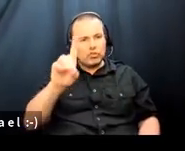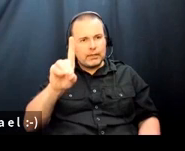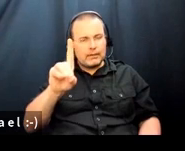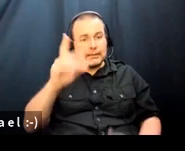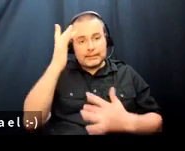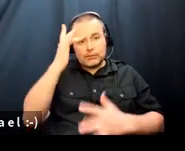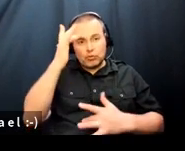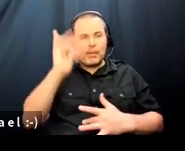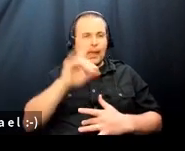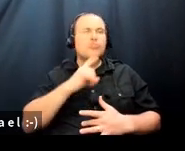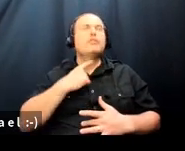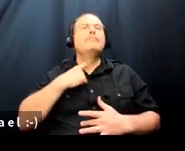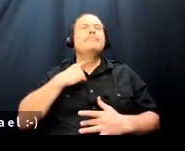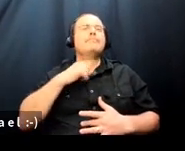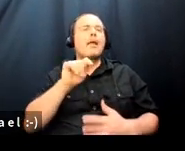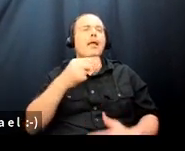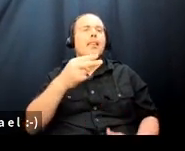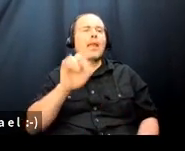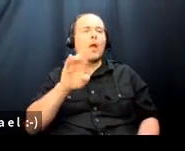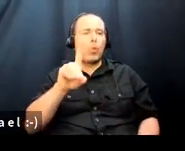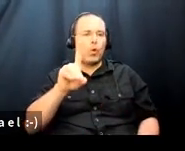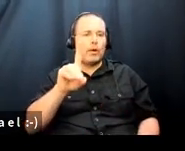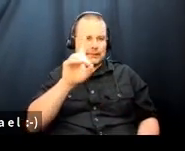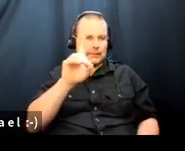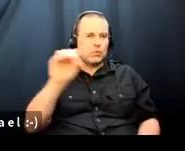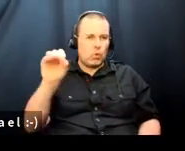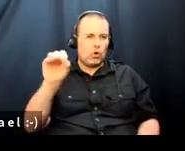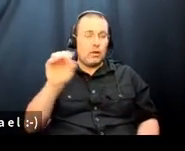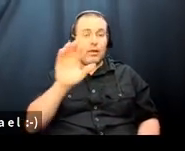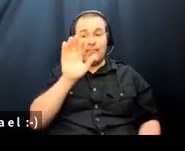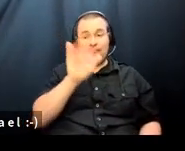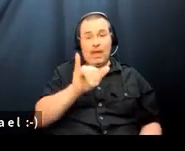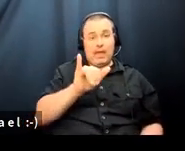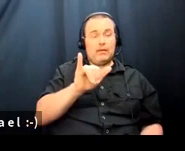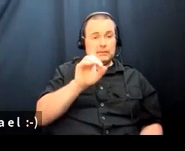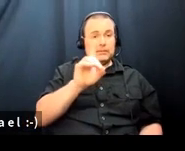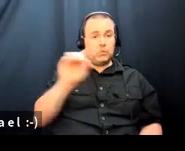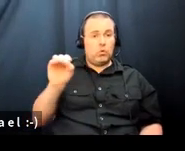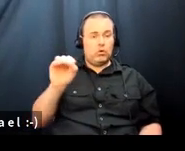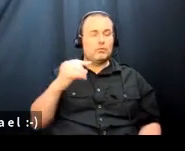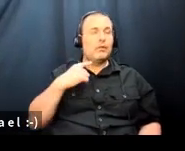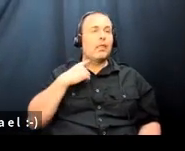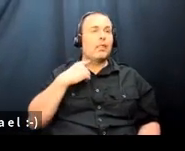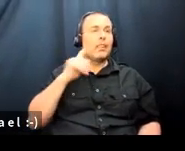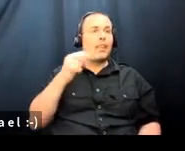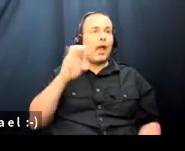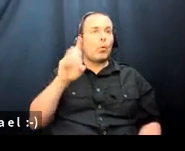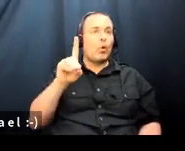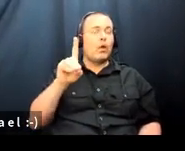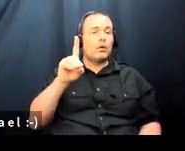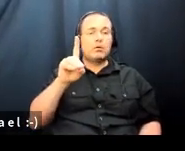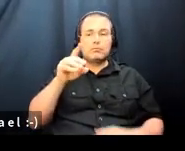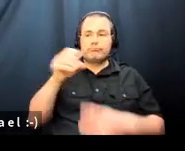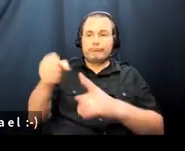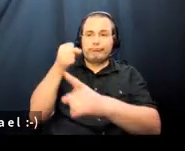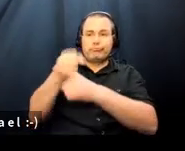actually a thyroid disorder. And that thyroid disorder, one of the results of that is a person is deaf,